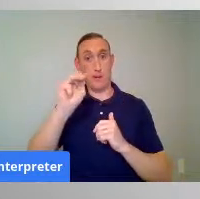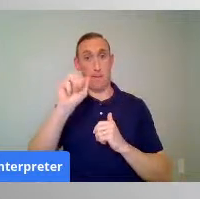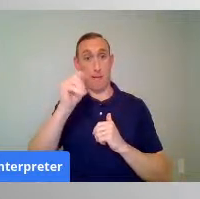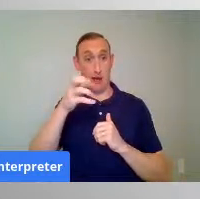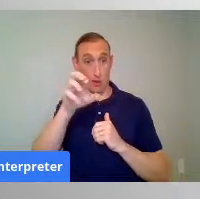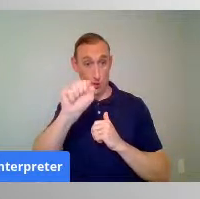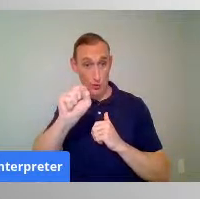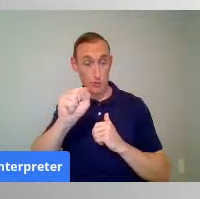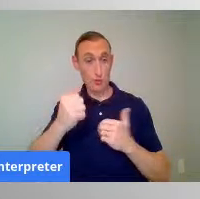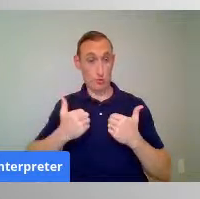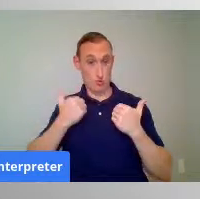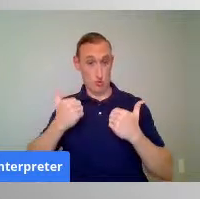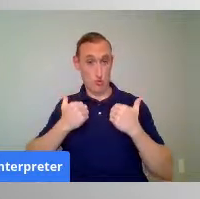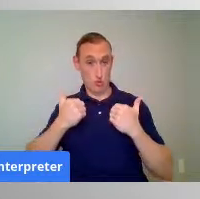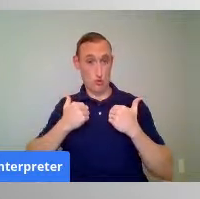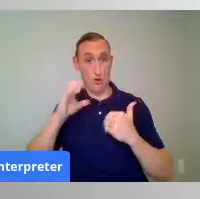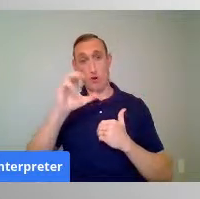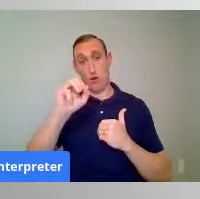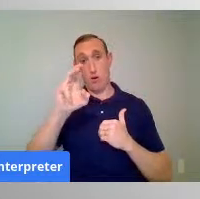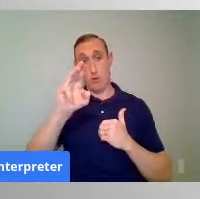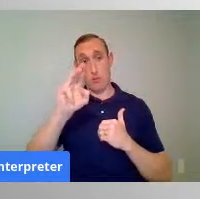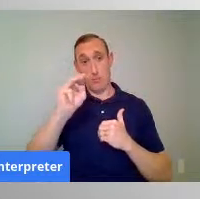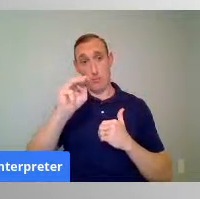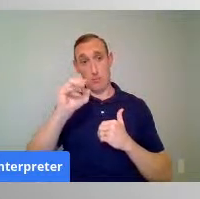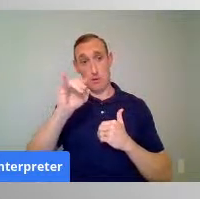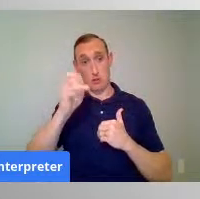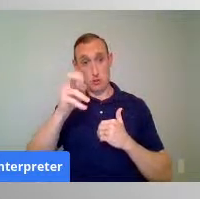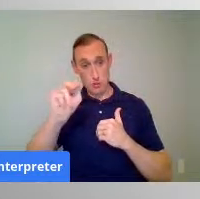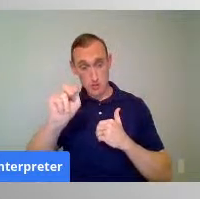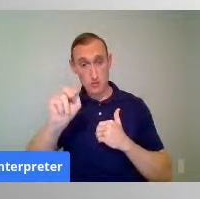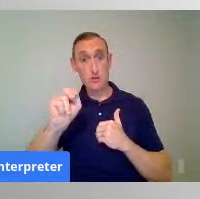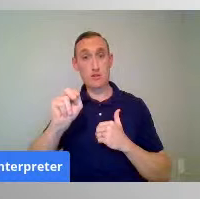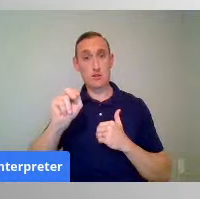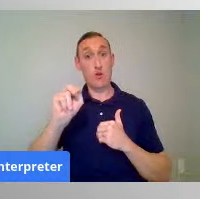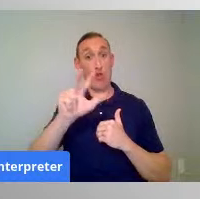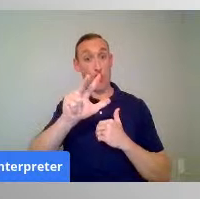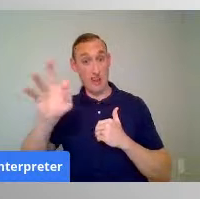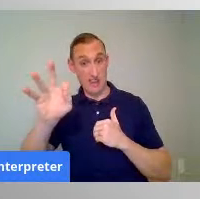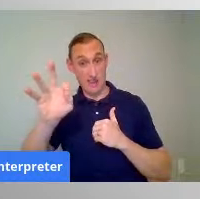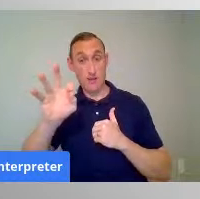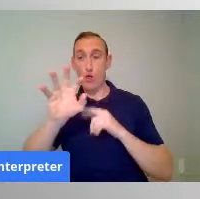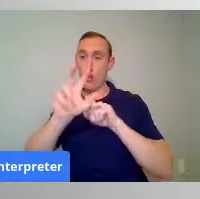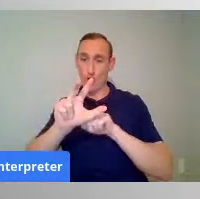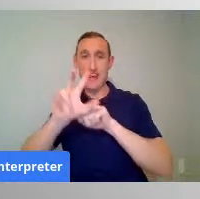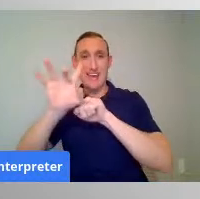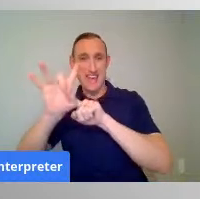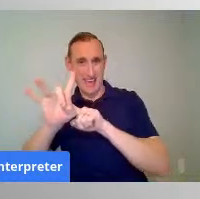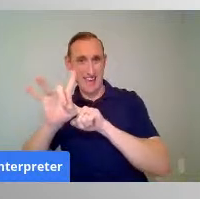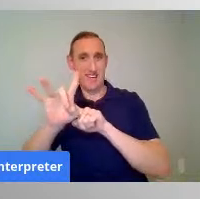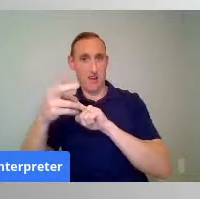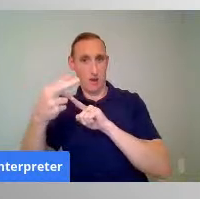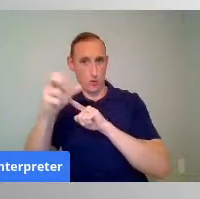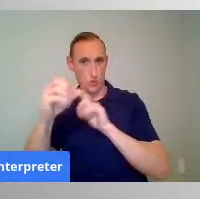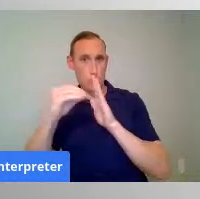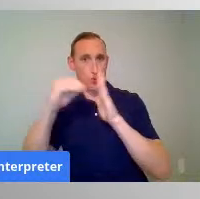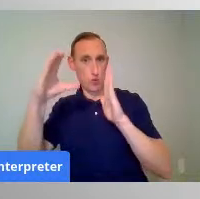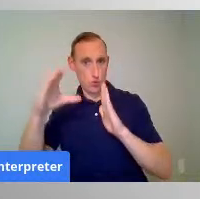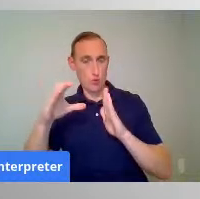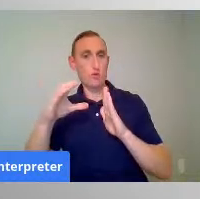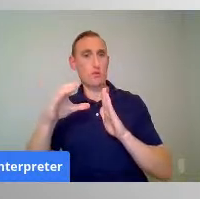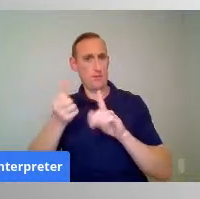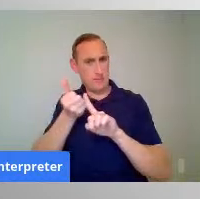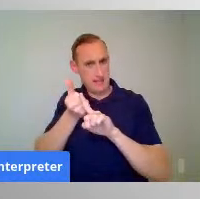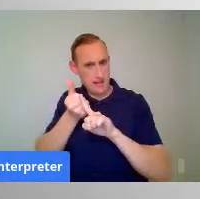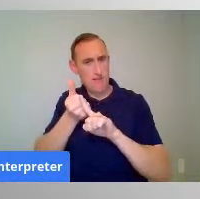38 students from our local high schools who actually engaged and helped write the bylaws to create our